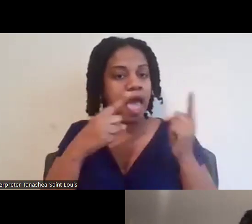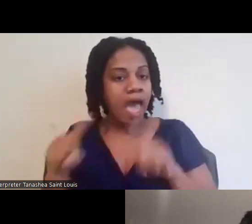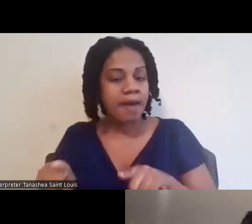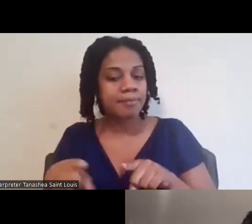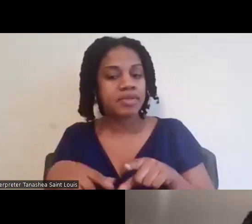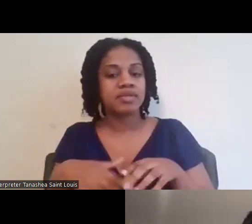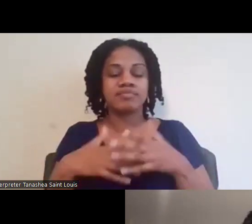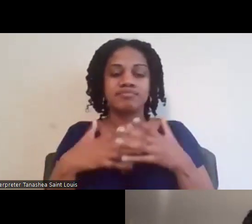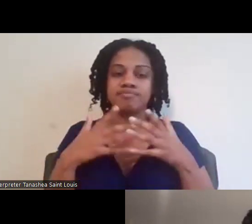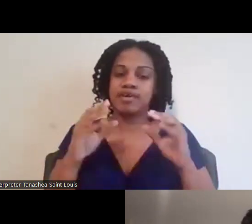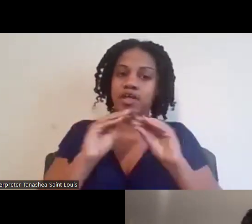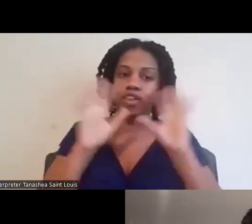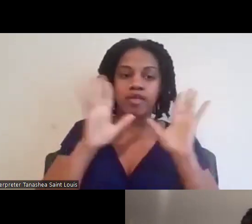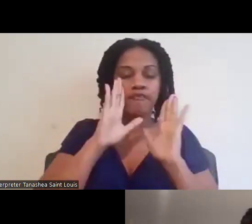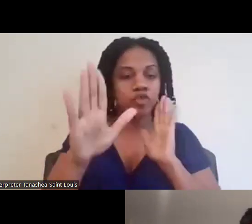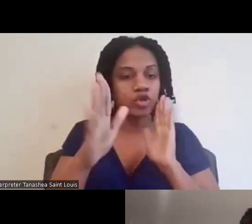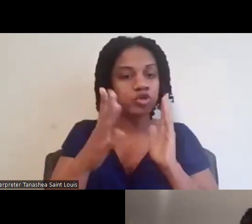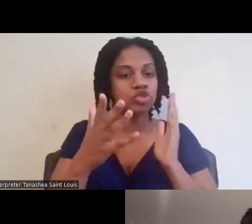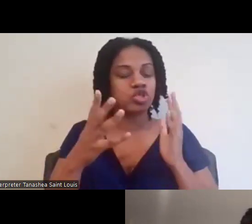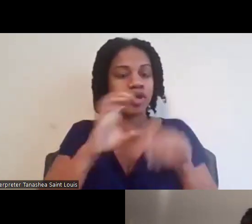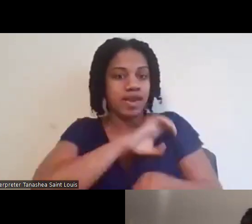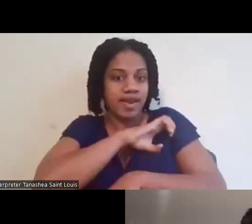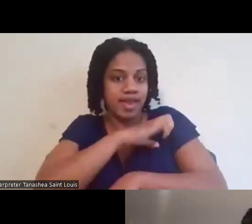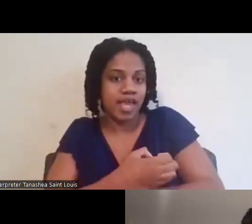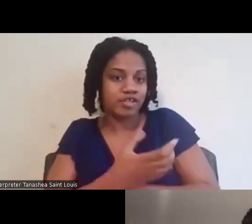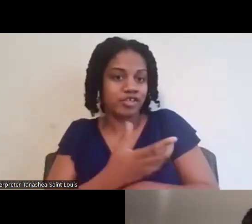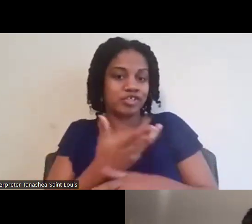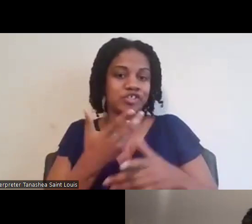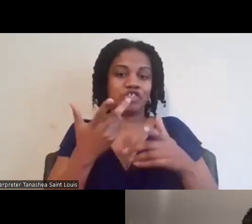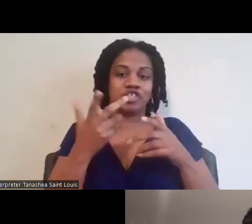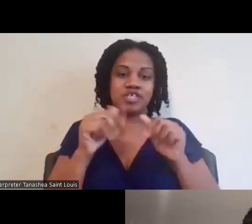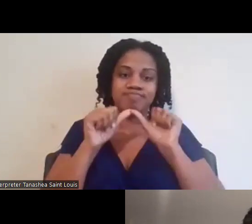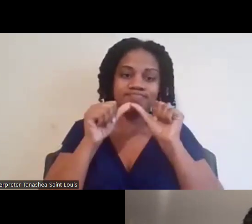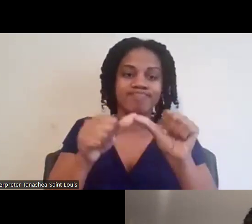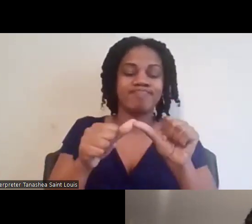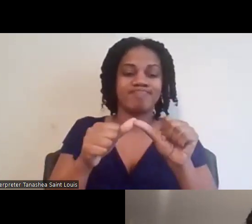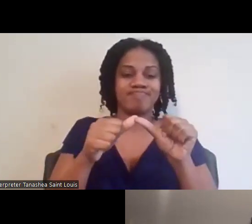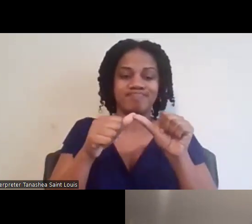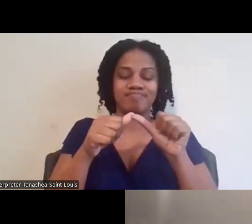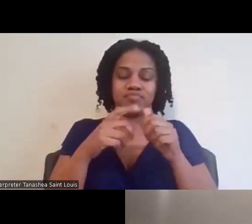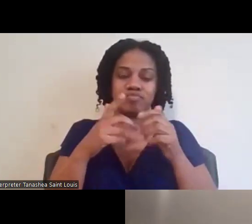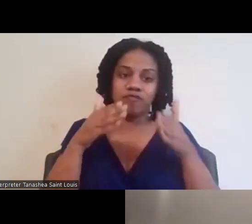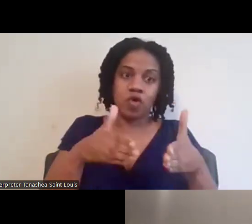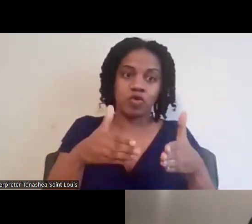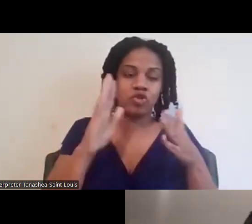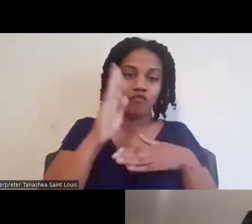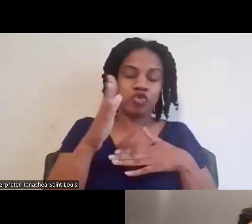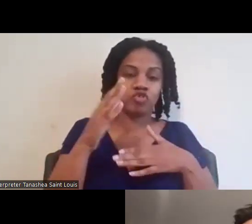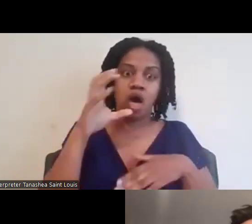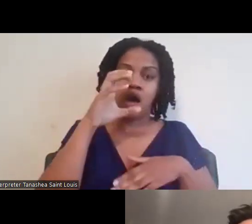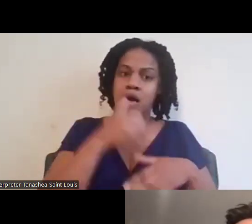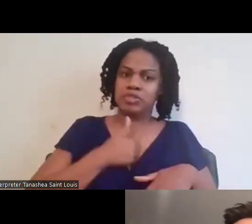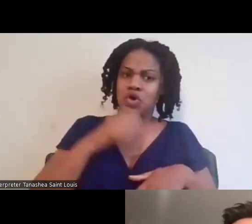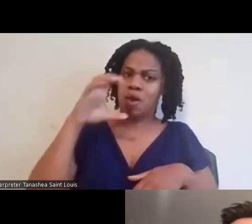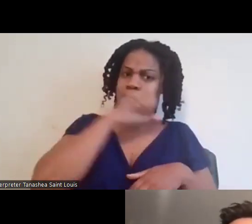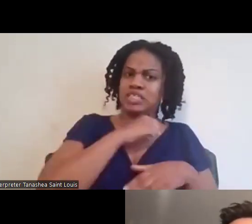see such a clear future and energy around going toward that future. And sorry if I missed it, if it was explained in the last hour and a